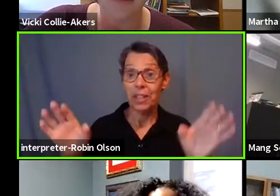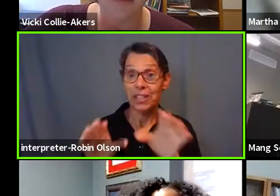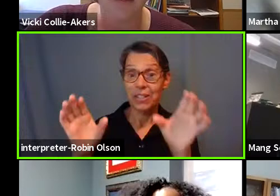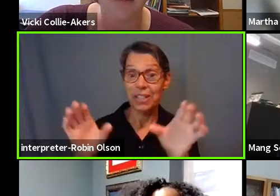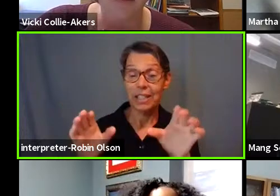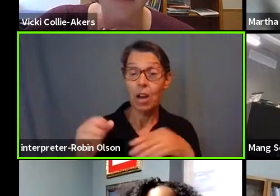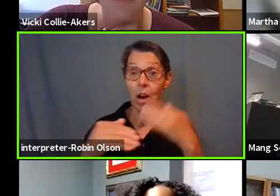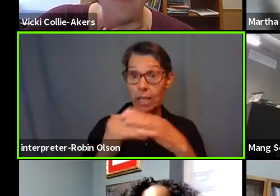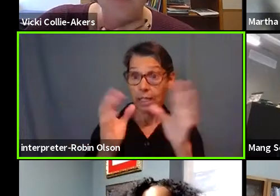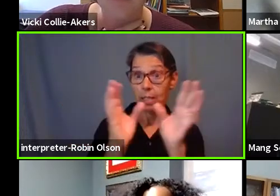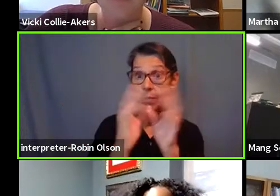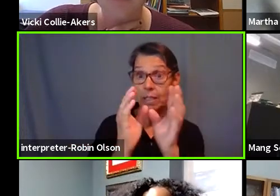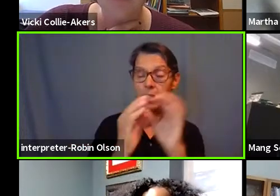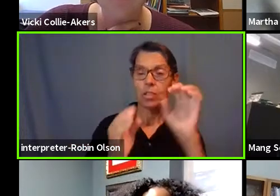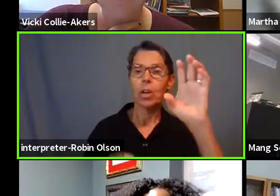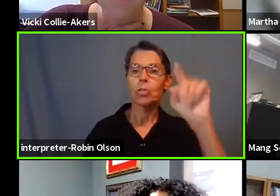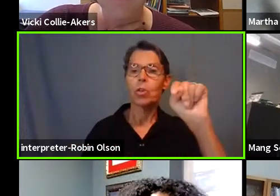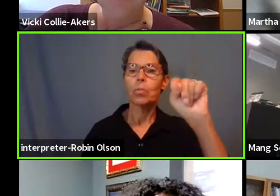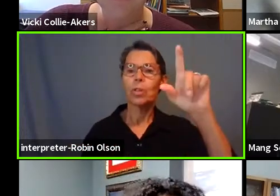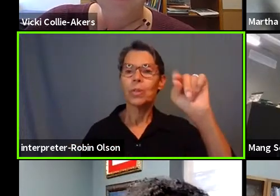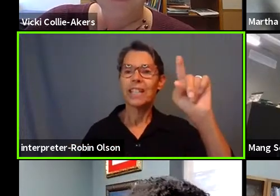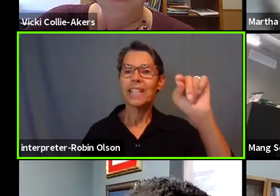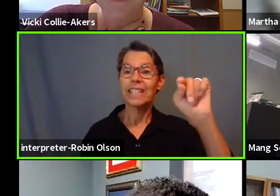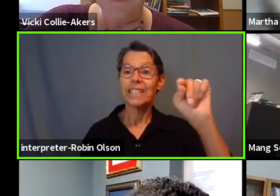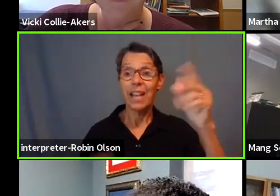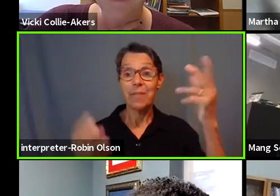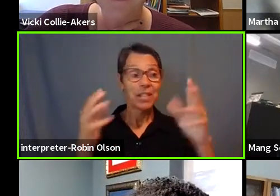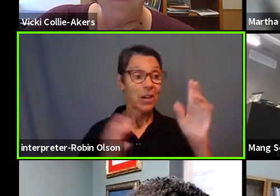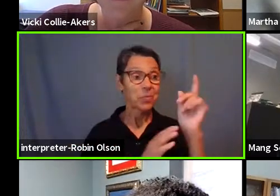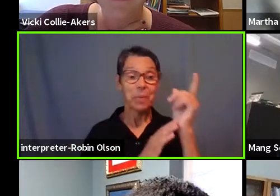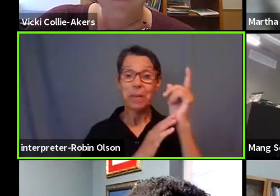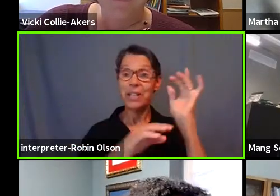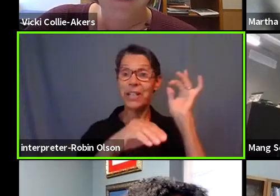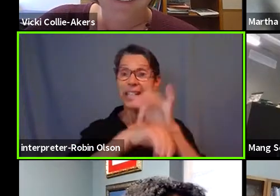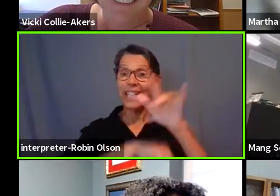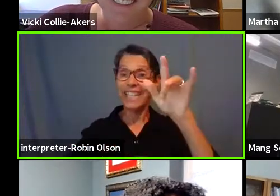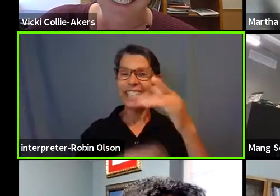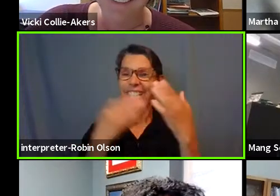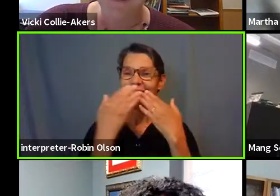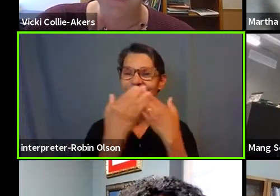is going to be October 20th. And look at that, we're done 1 minute early. So thank you, everybody.